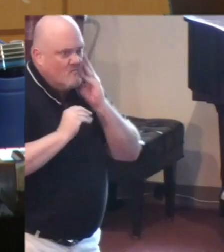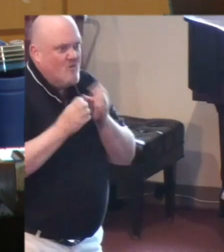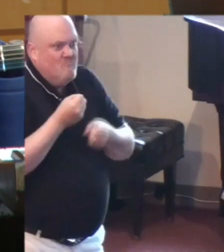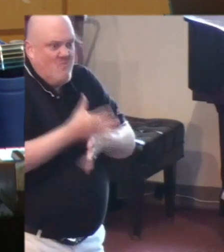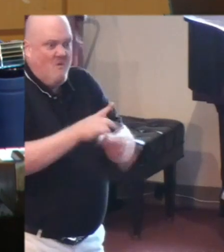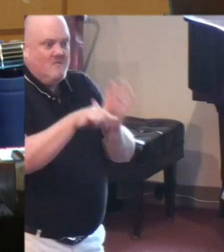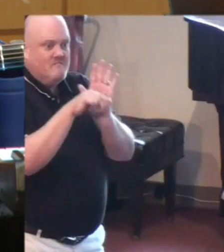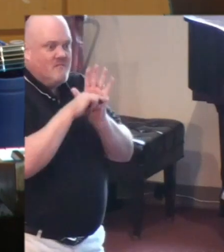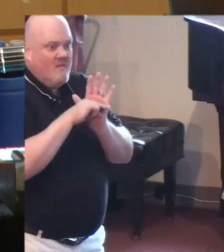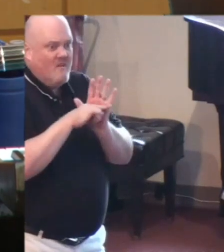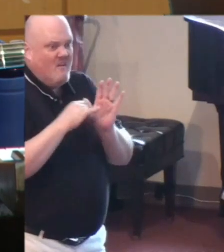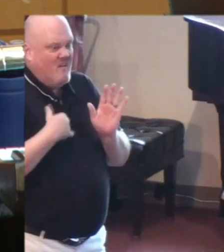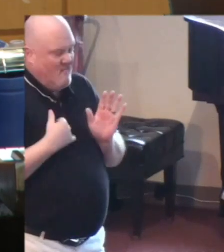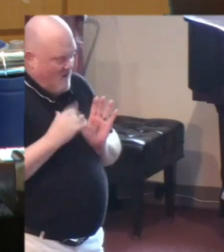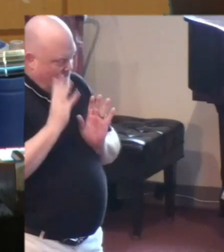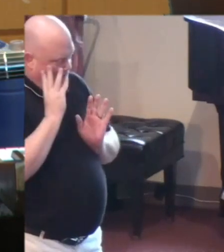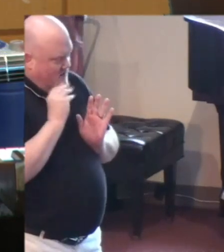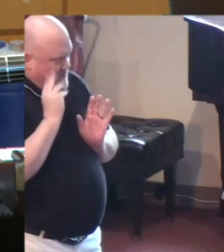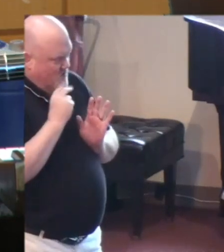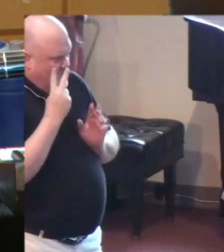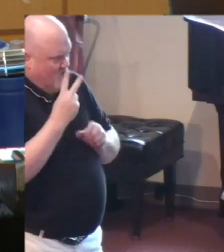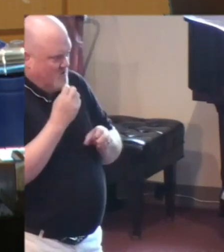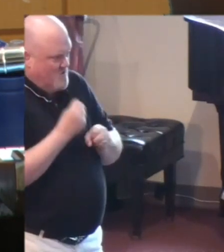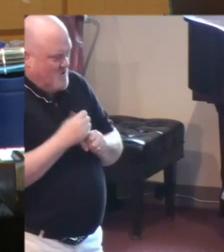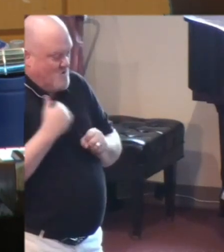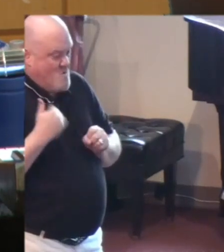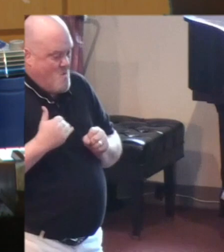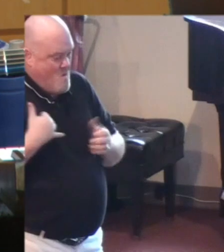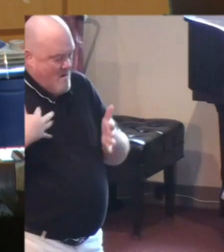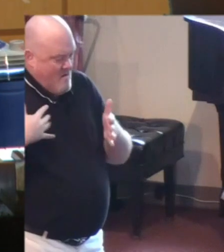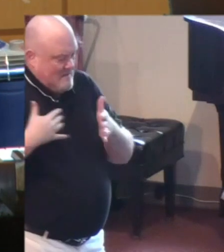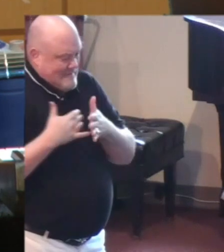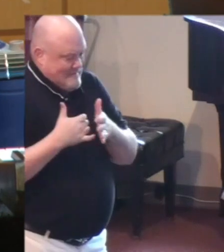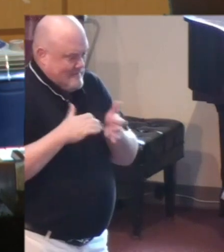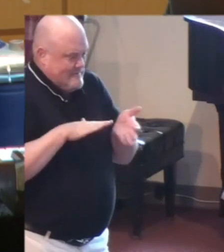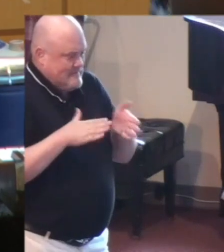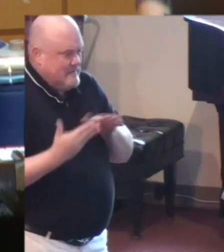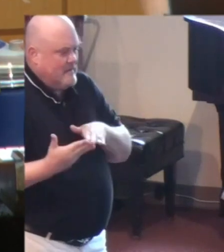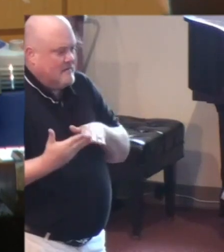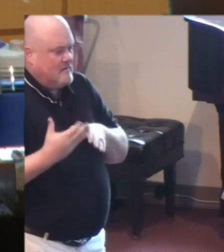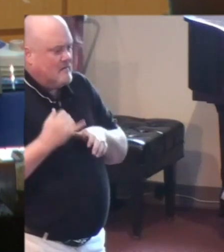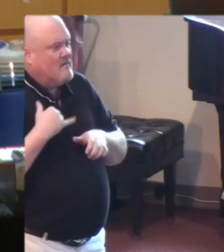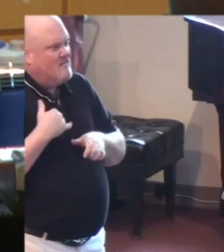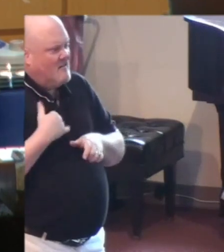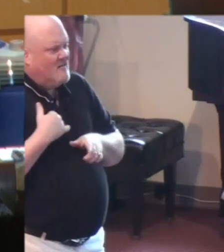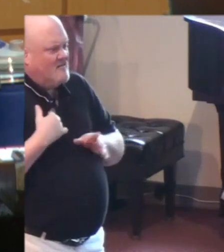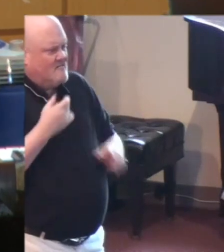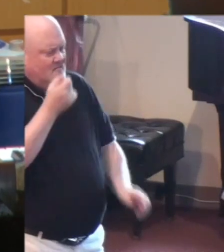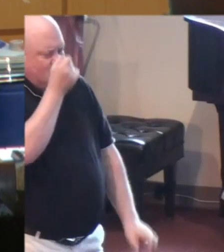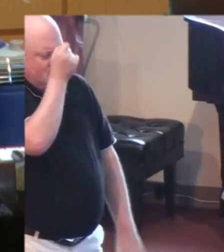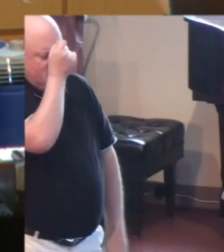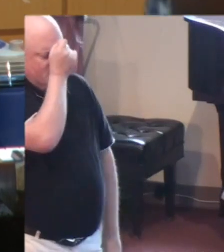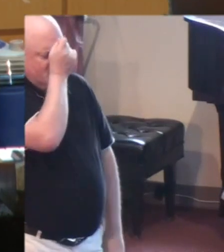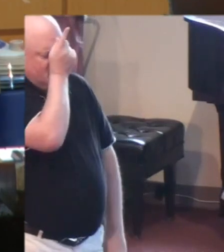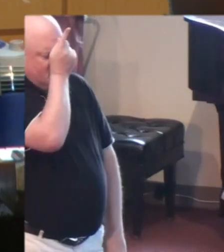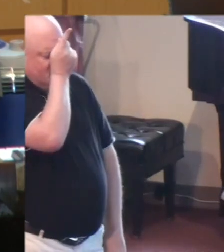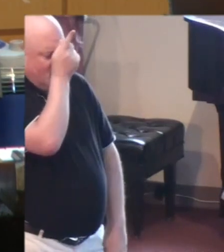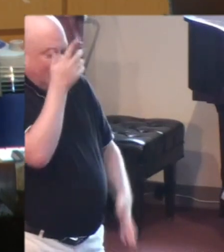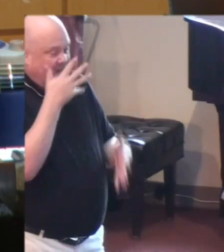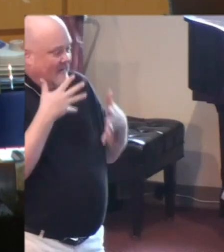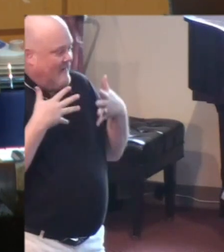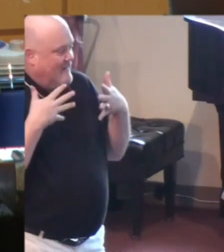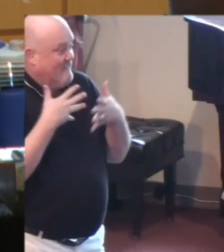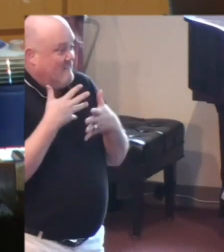and coming this close to the edge of death before I finally got this message that fear doesn't stop you